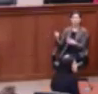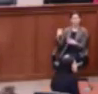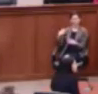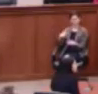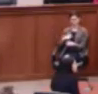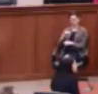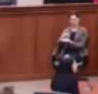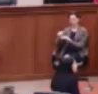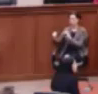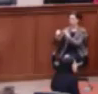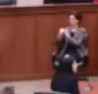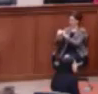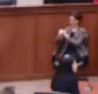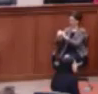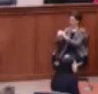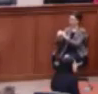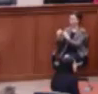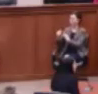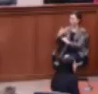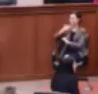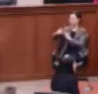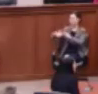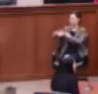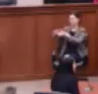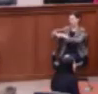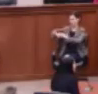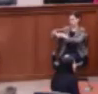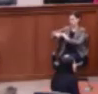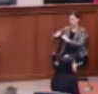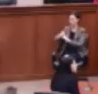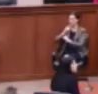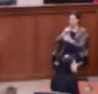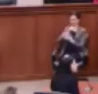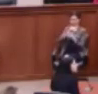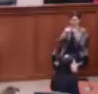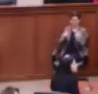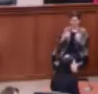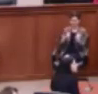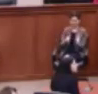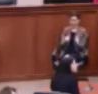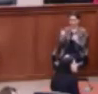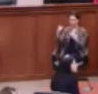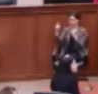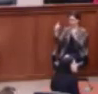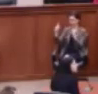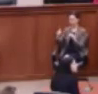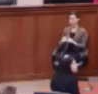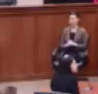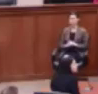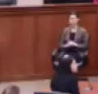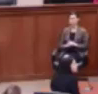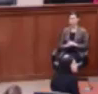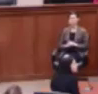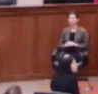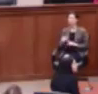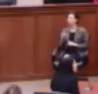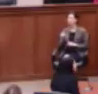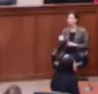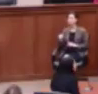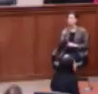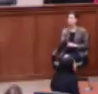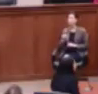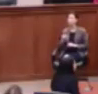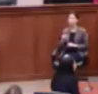diligently working with so that we can better partner together to make sure that these efforts are a success. If you look